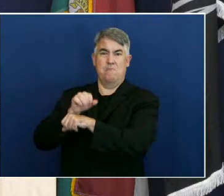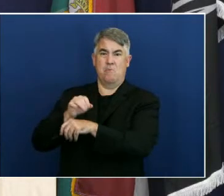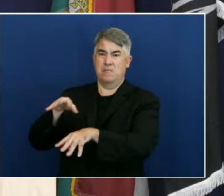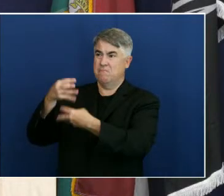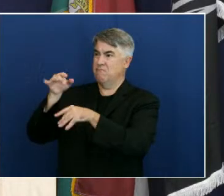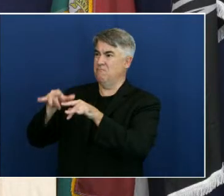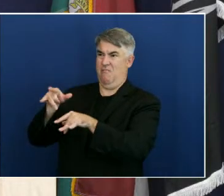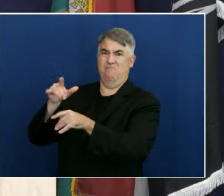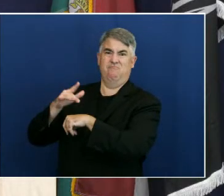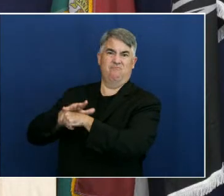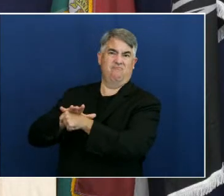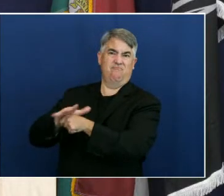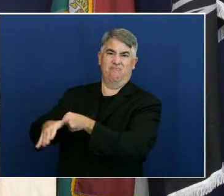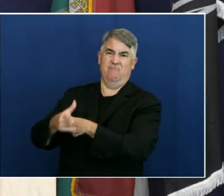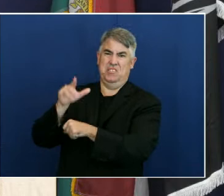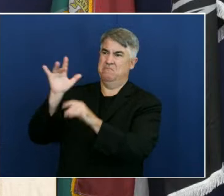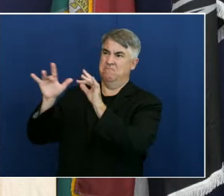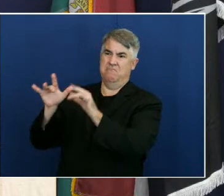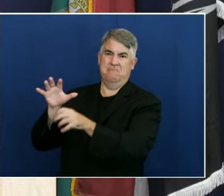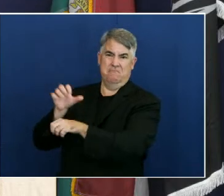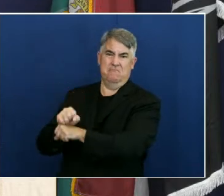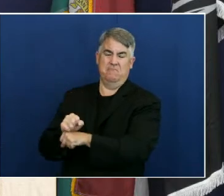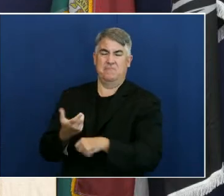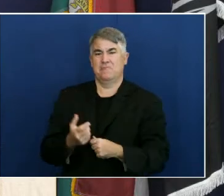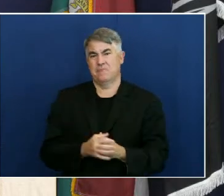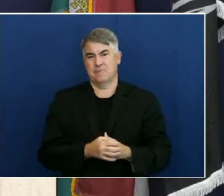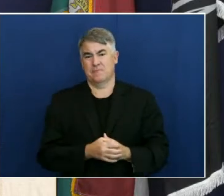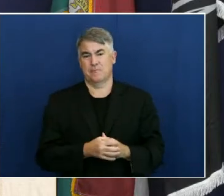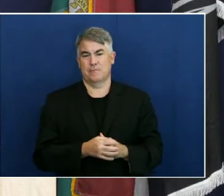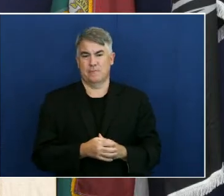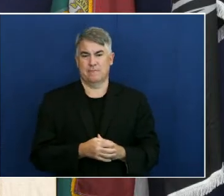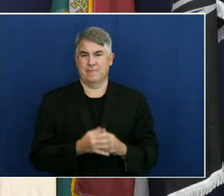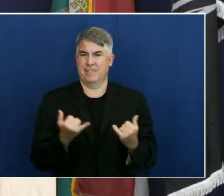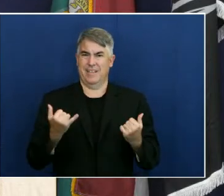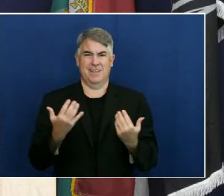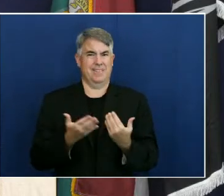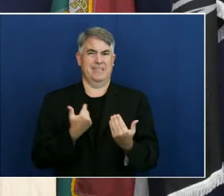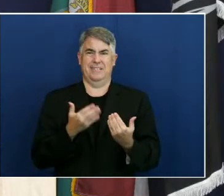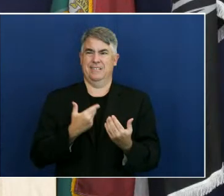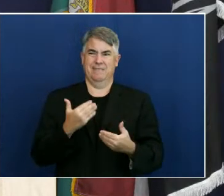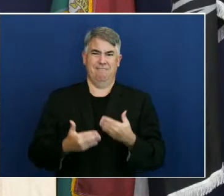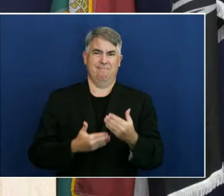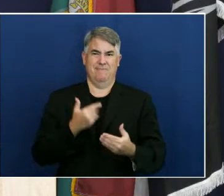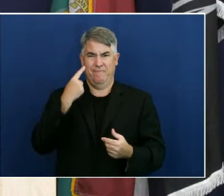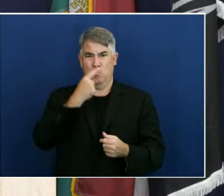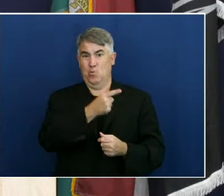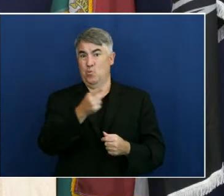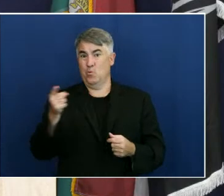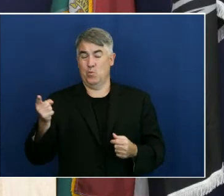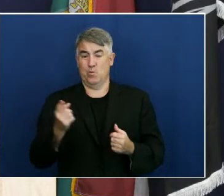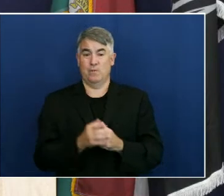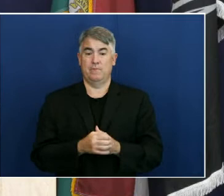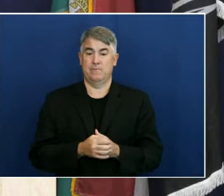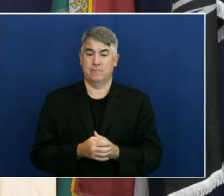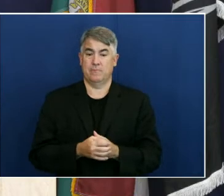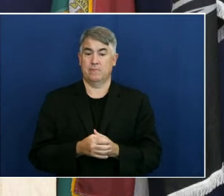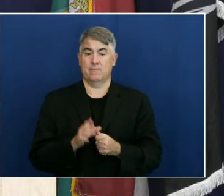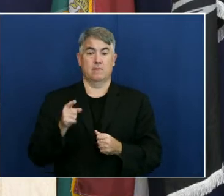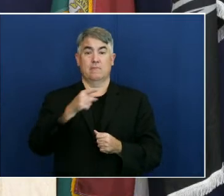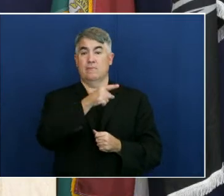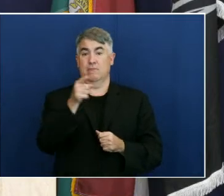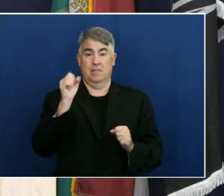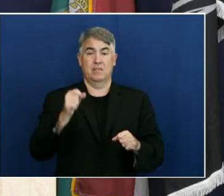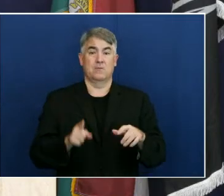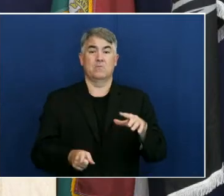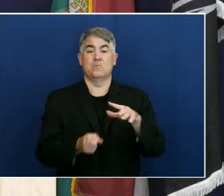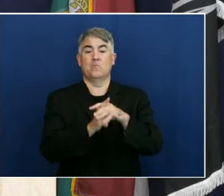certainty about how long you'll be there. We're making it more convenient to make appointments. We also have drop-in at all of our locations. We have locations